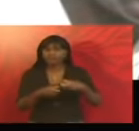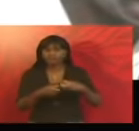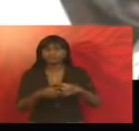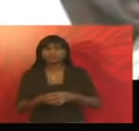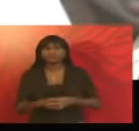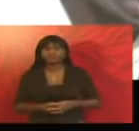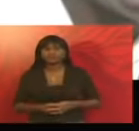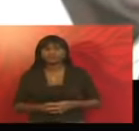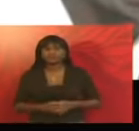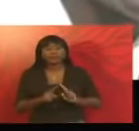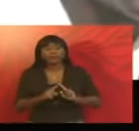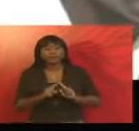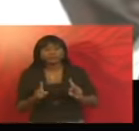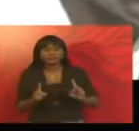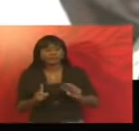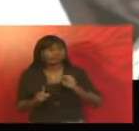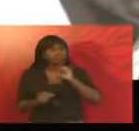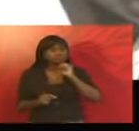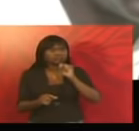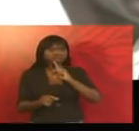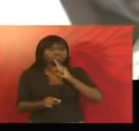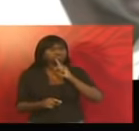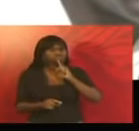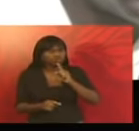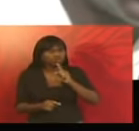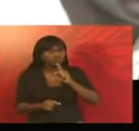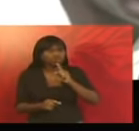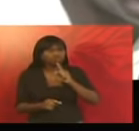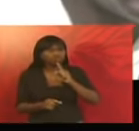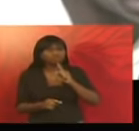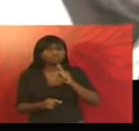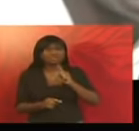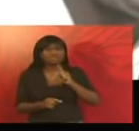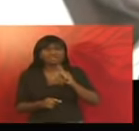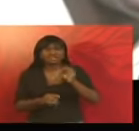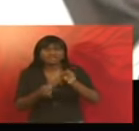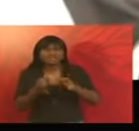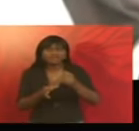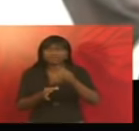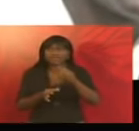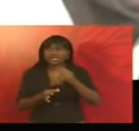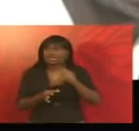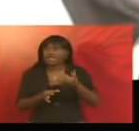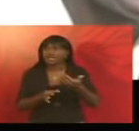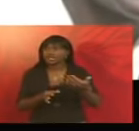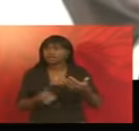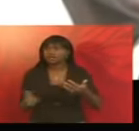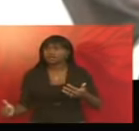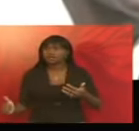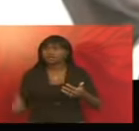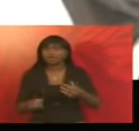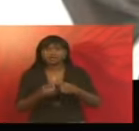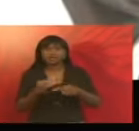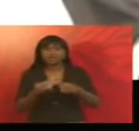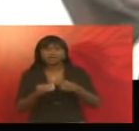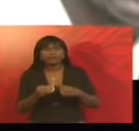situations. But I'm not sure if I heard anything about dealing with